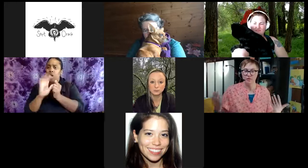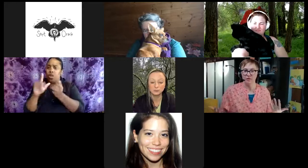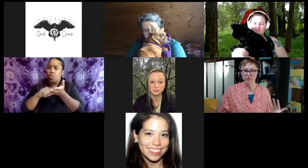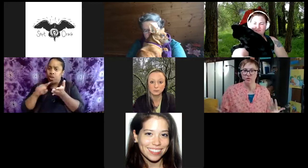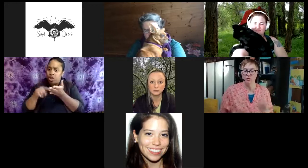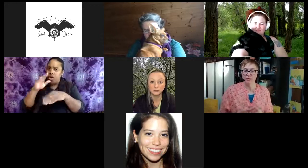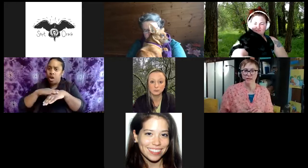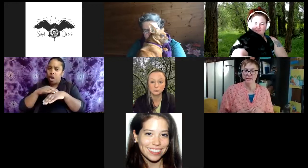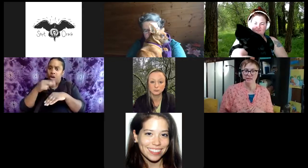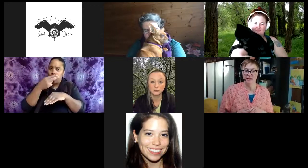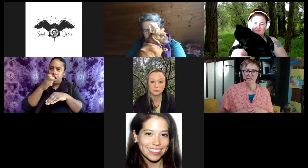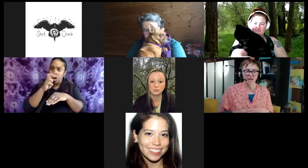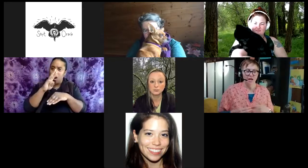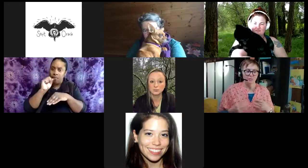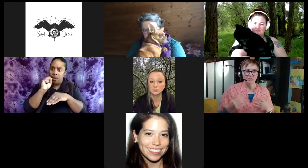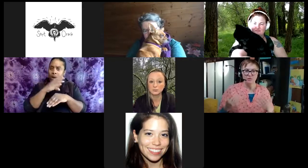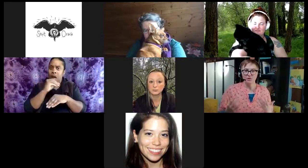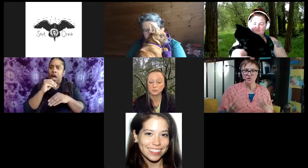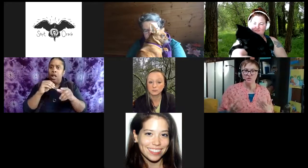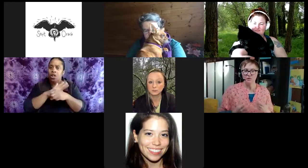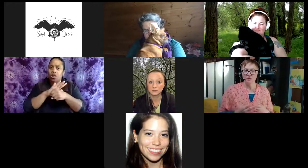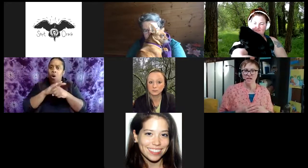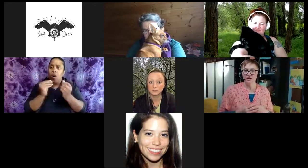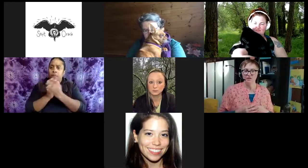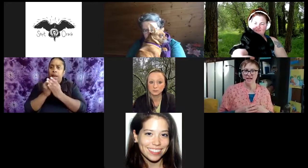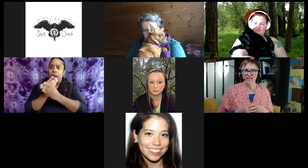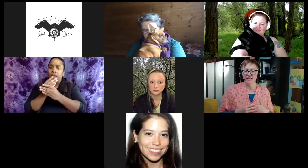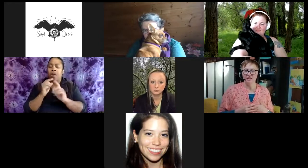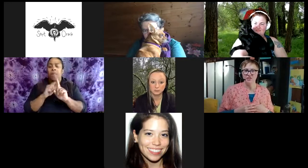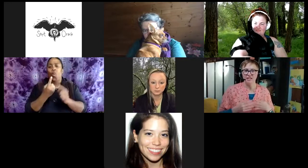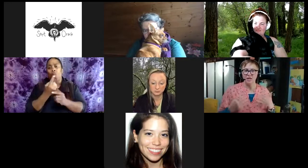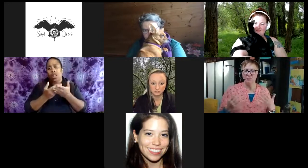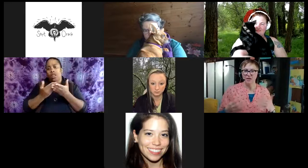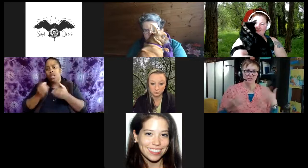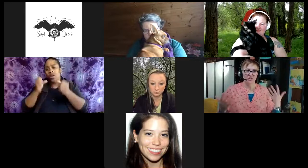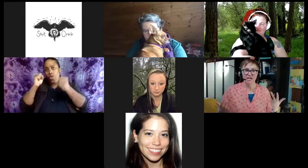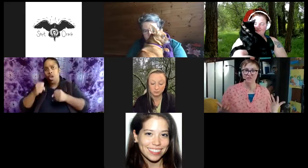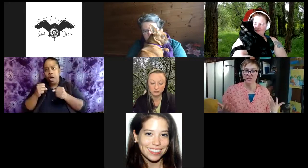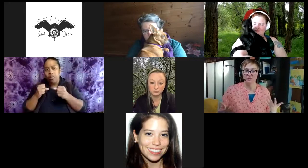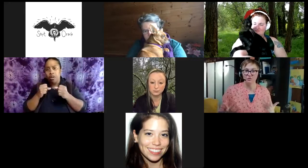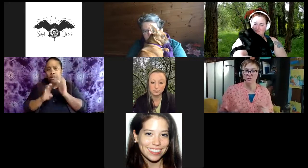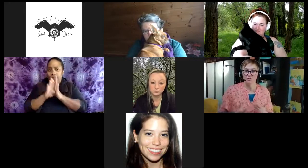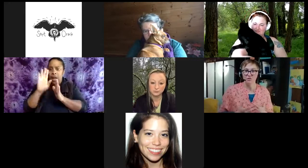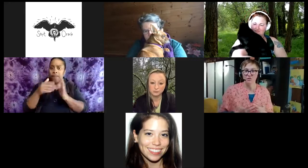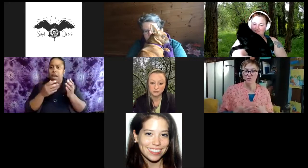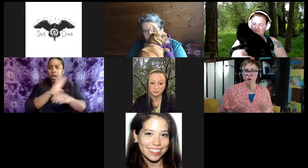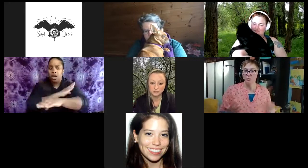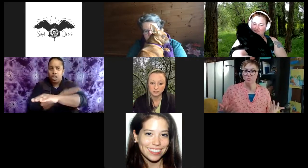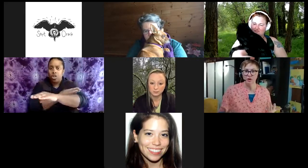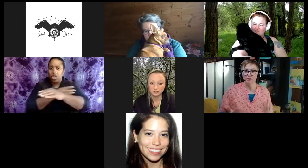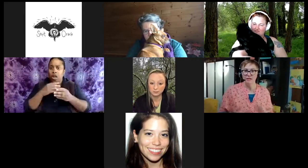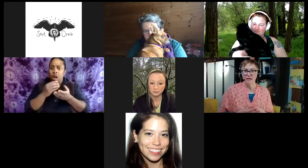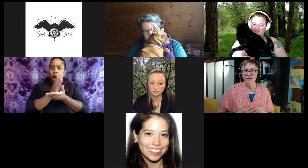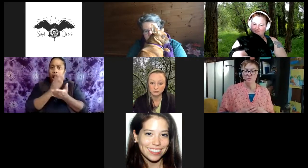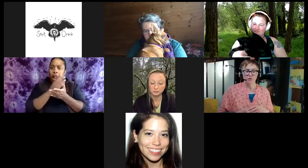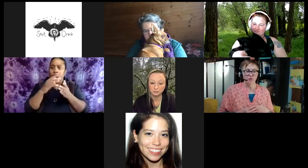herbalism, on local plants and things. But something you could do to help channel that energy and let Puck just kind of lead you through is to do an omen